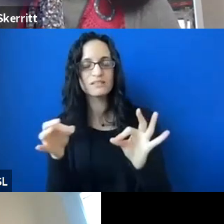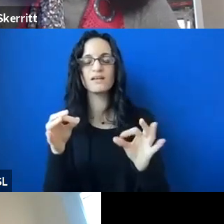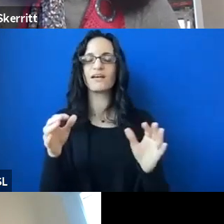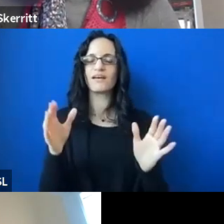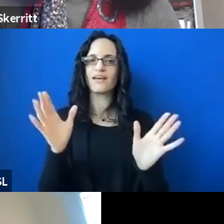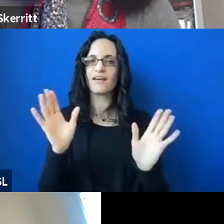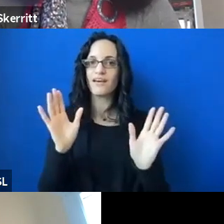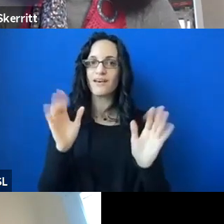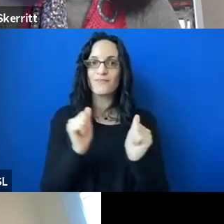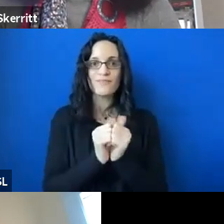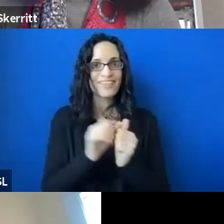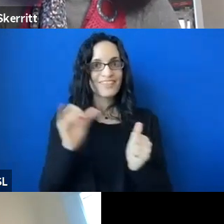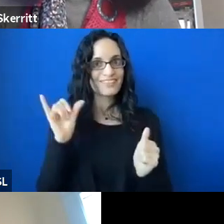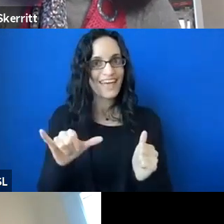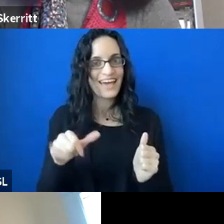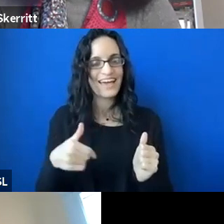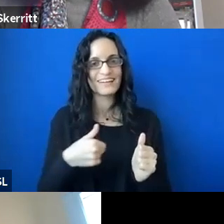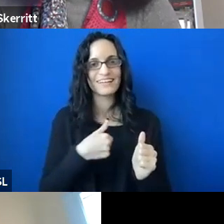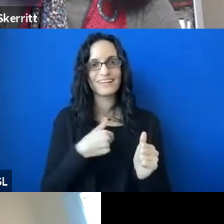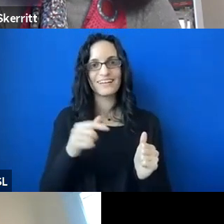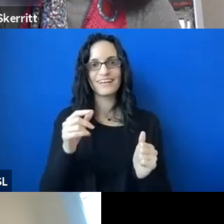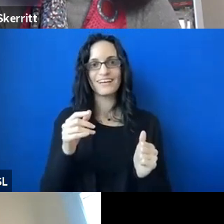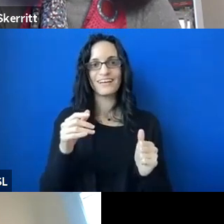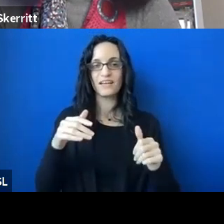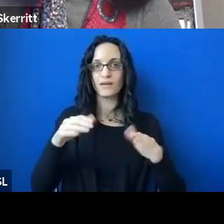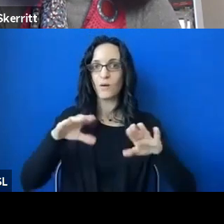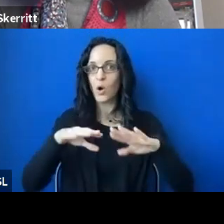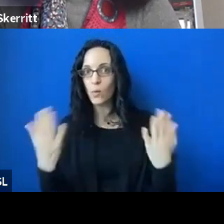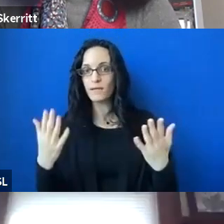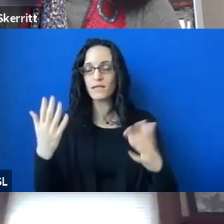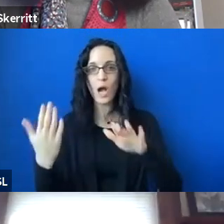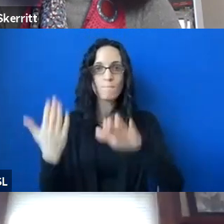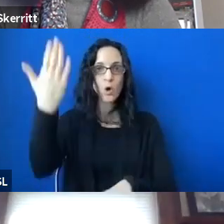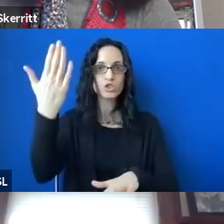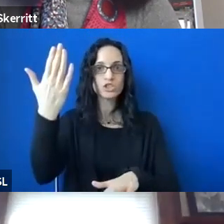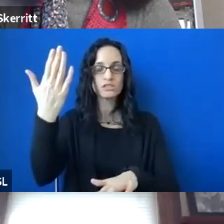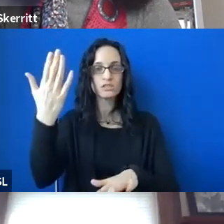that, I want to entertain a motion to adjourn.